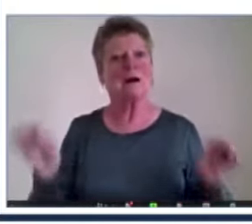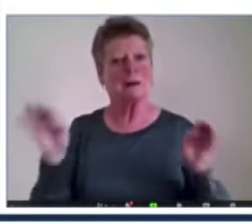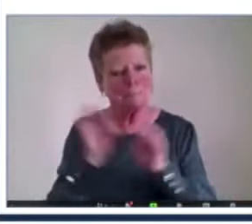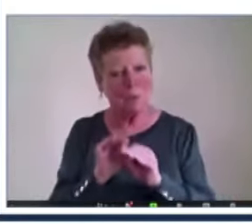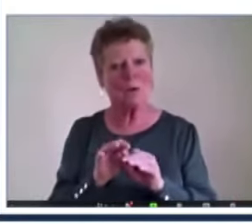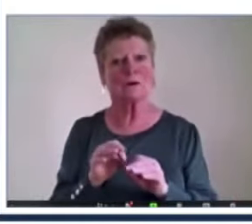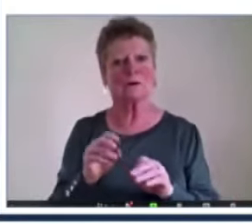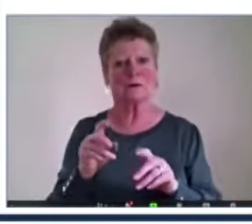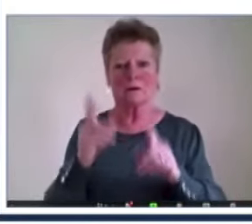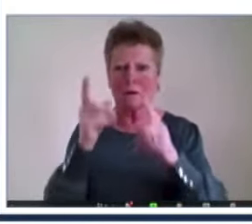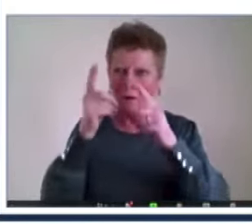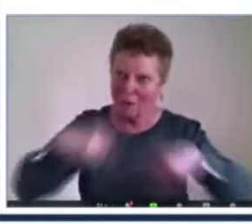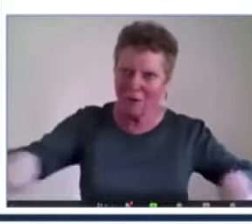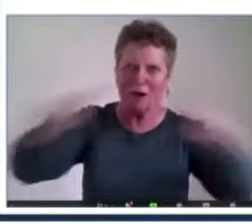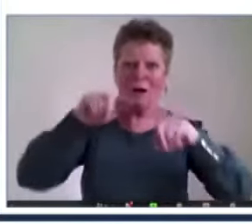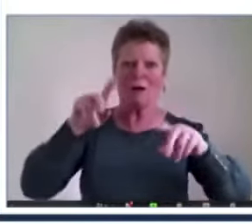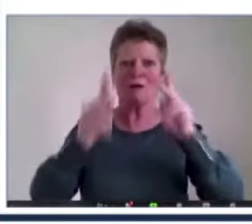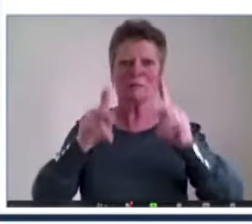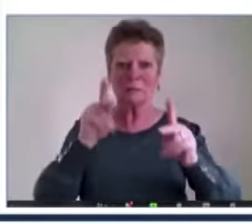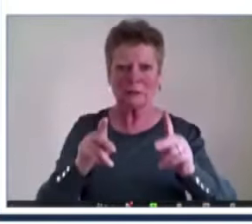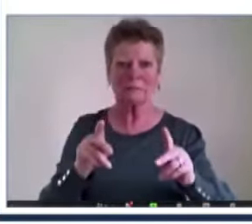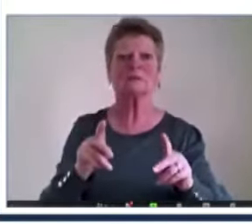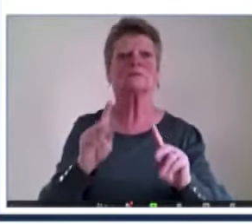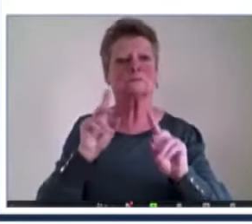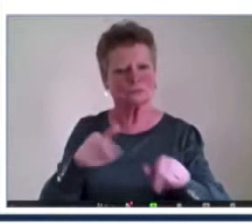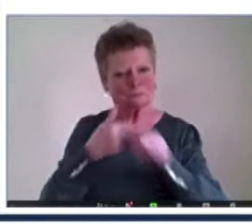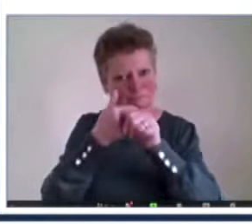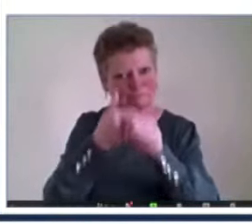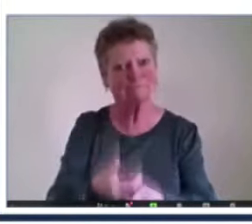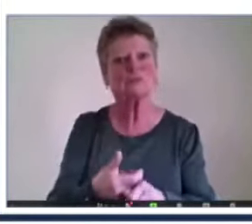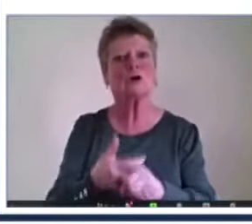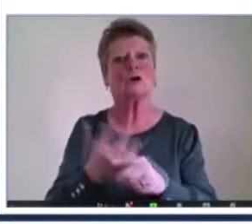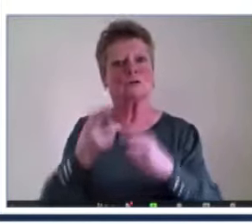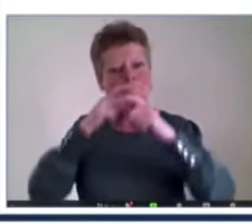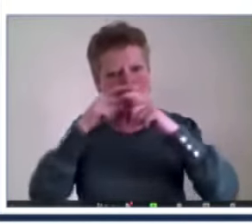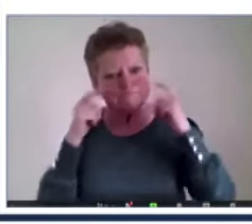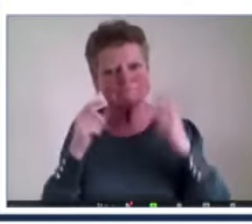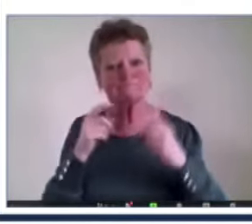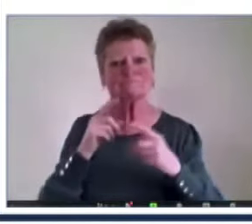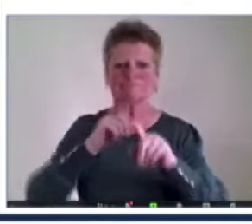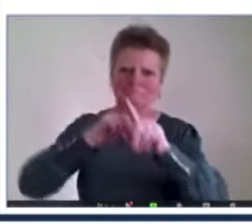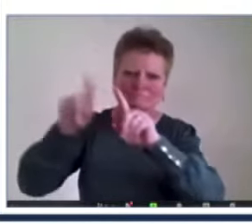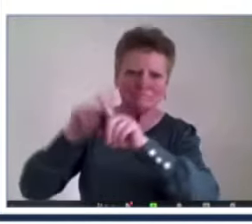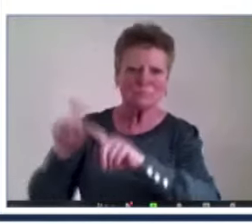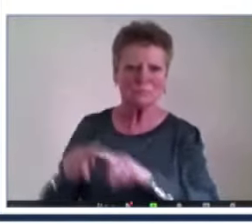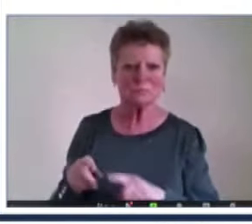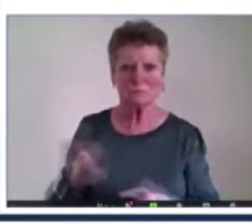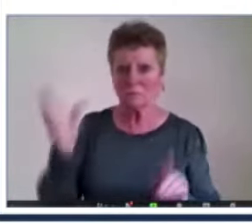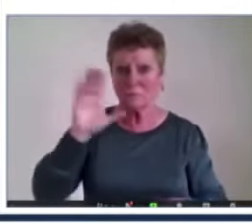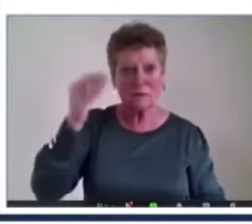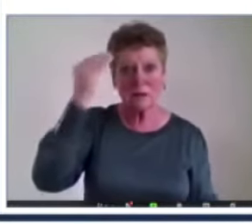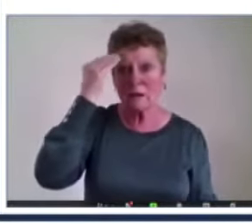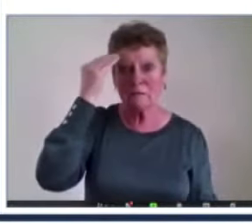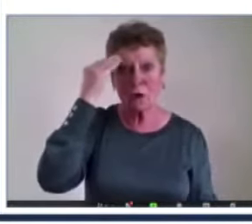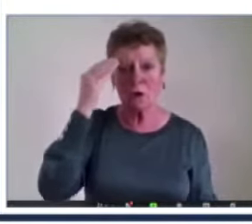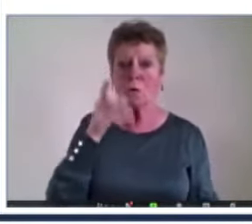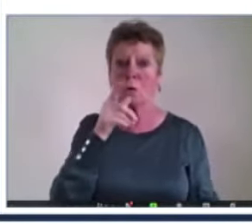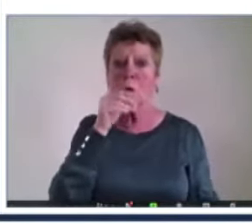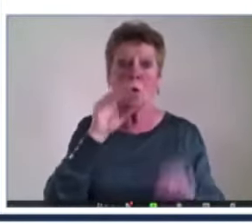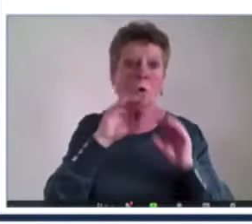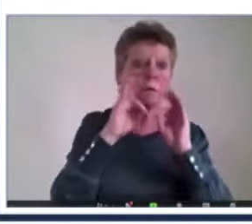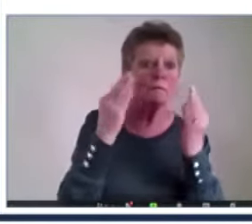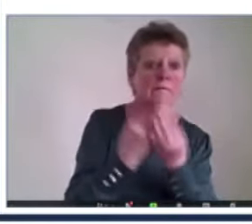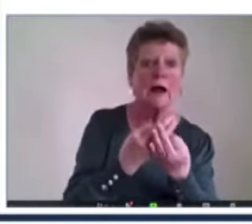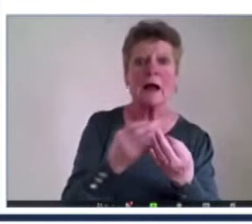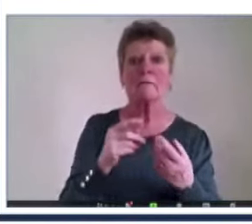everybody needs to keep doing what we're asking them and strongly recommending to do. Because you don't know for sure who in your family, who in your